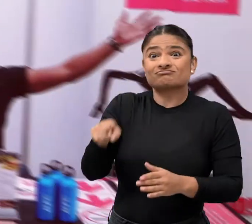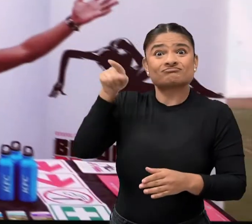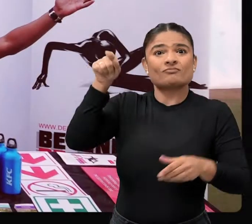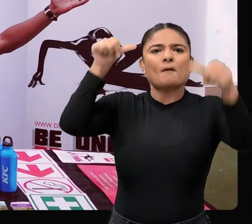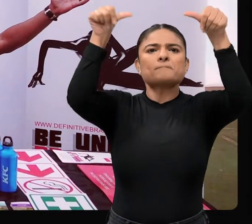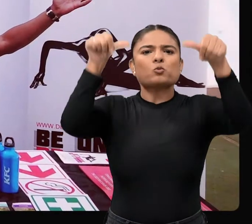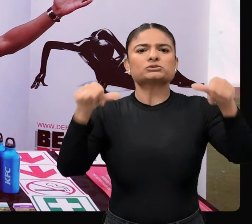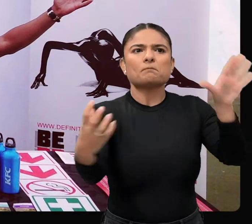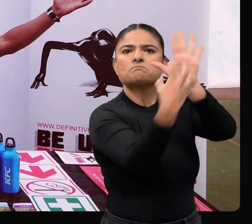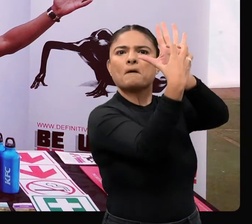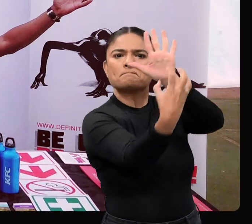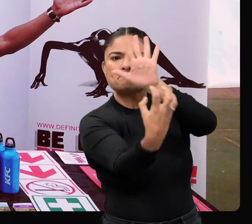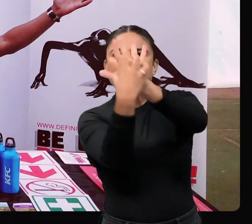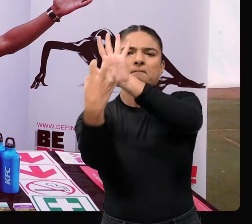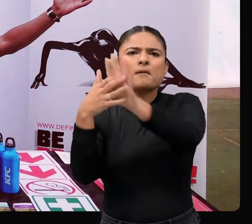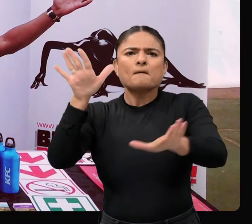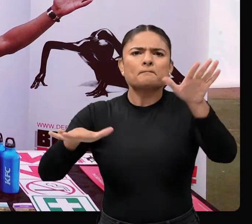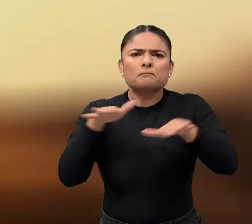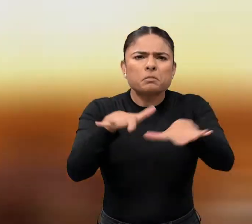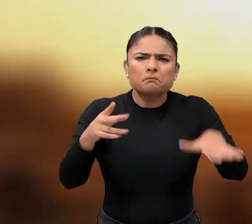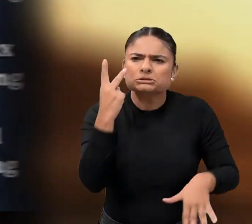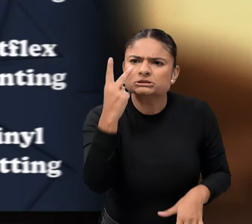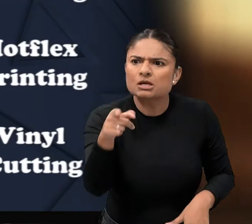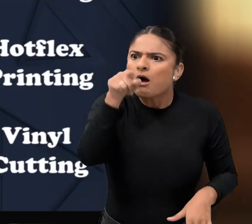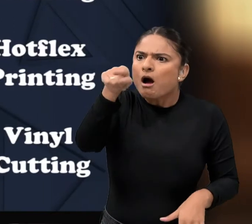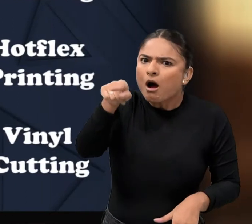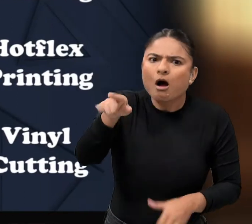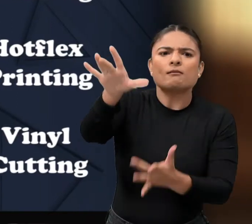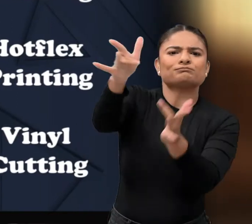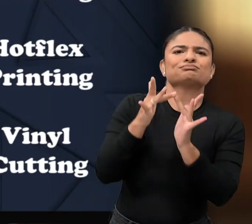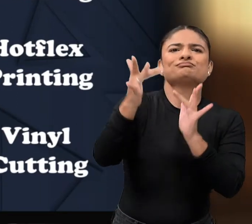ama-poster, printer, ama-t-shirt, printer ama-mug, nani.